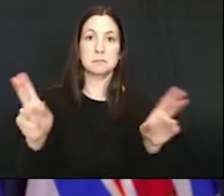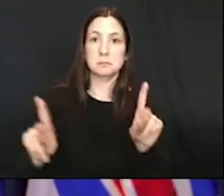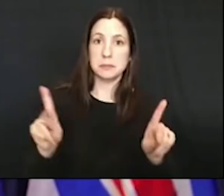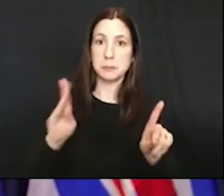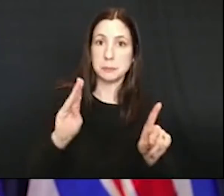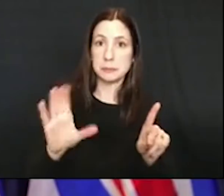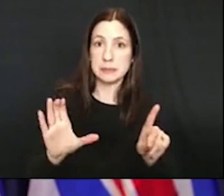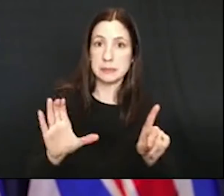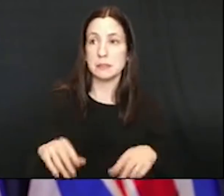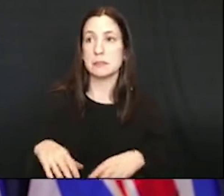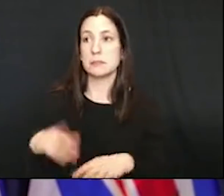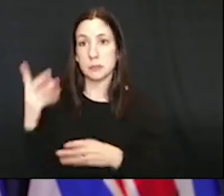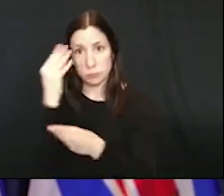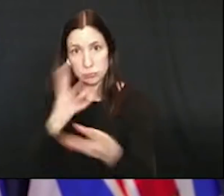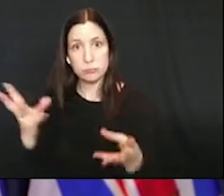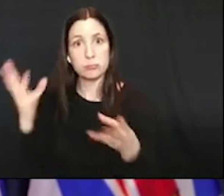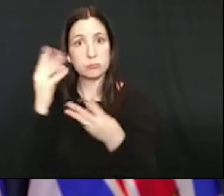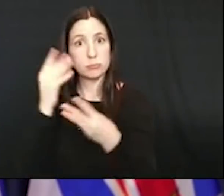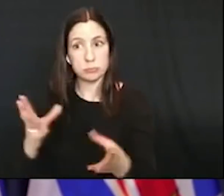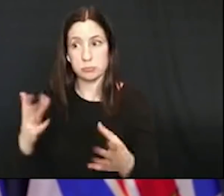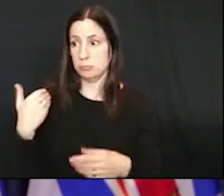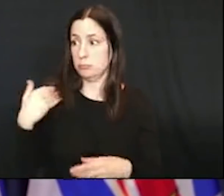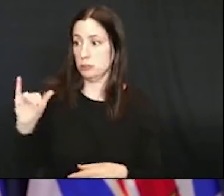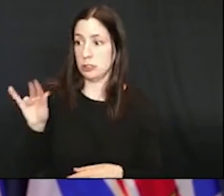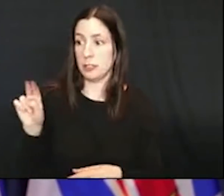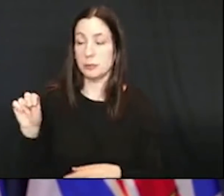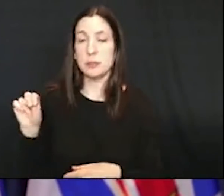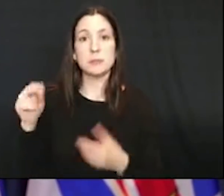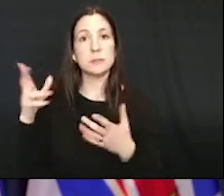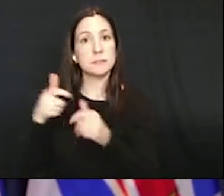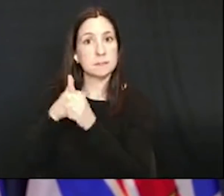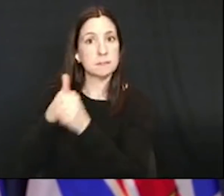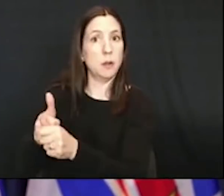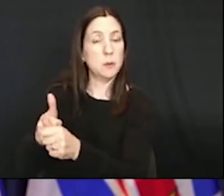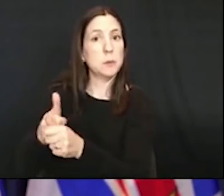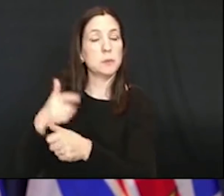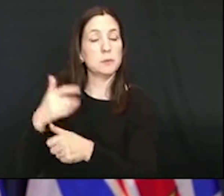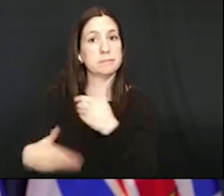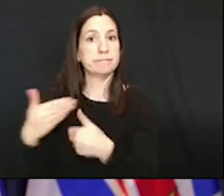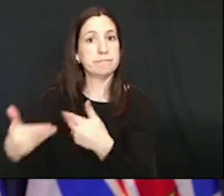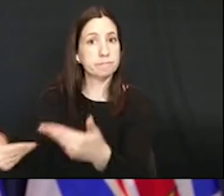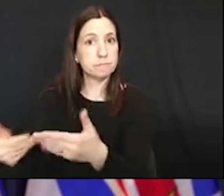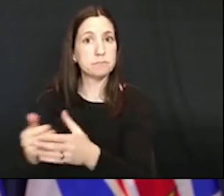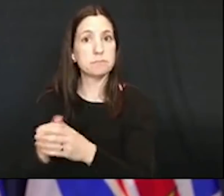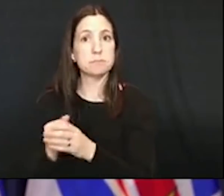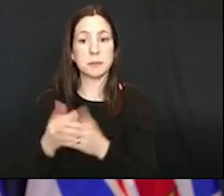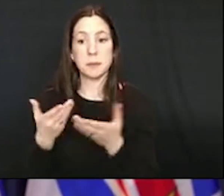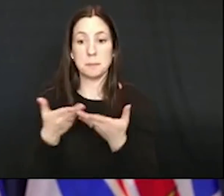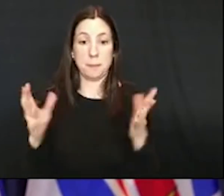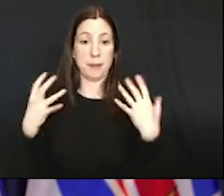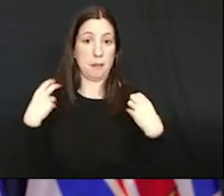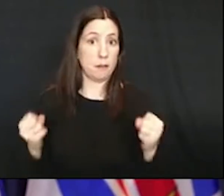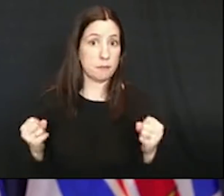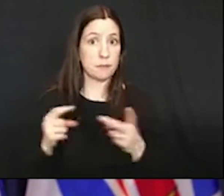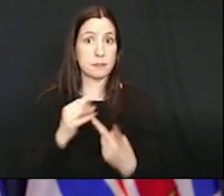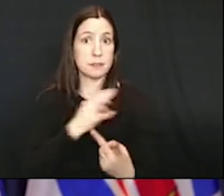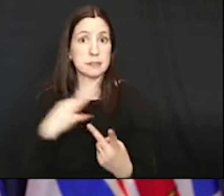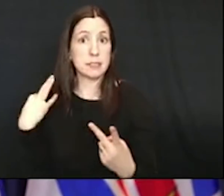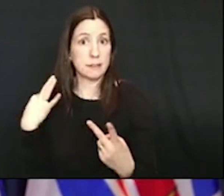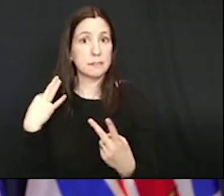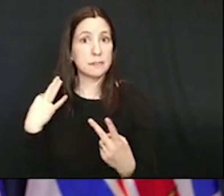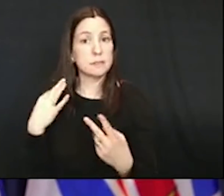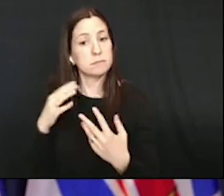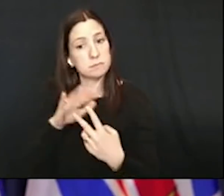we have executed that plan. And I think our public health officials, but our staff have executed that